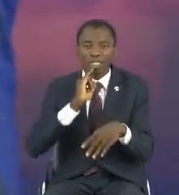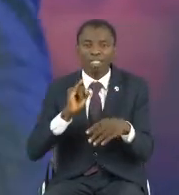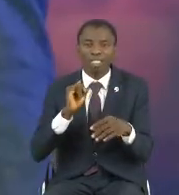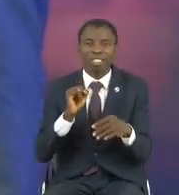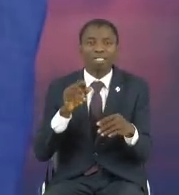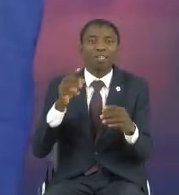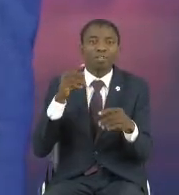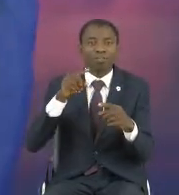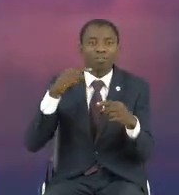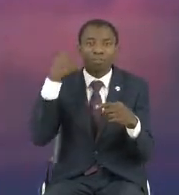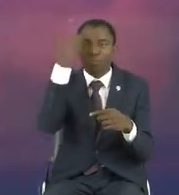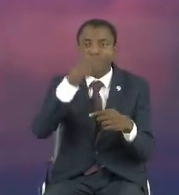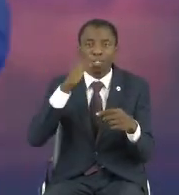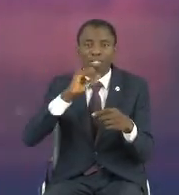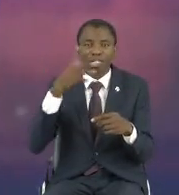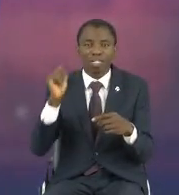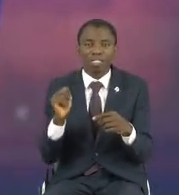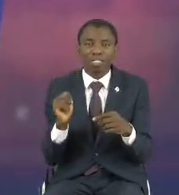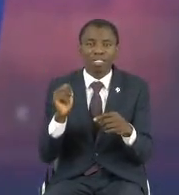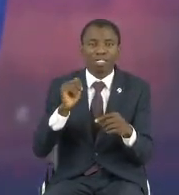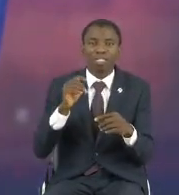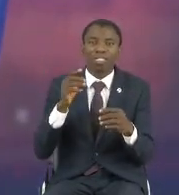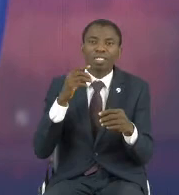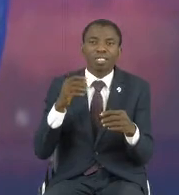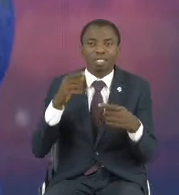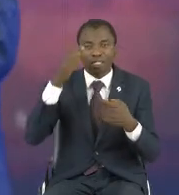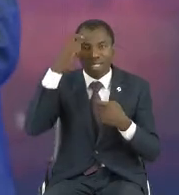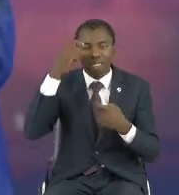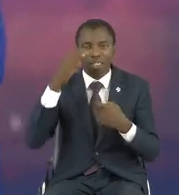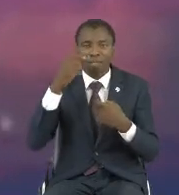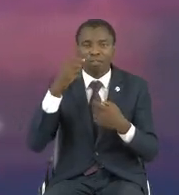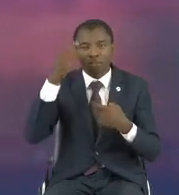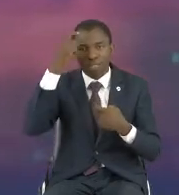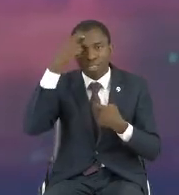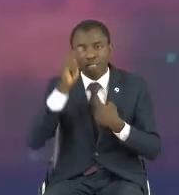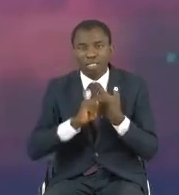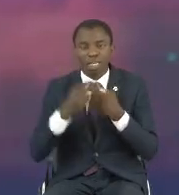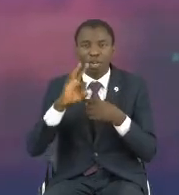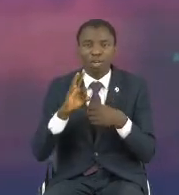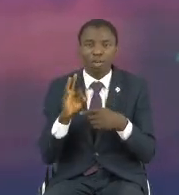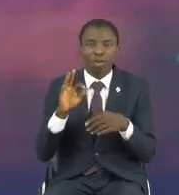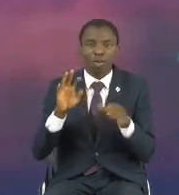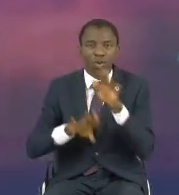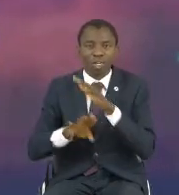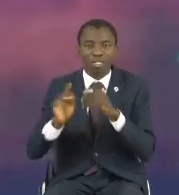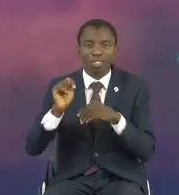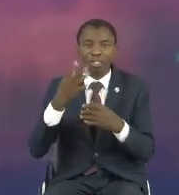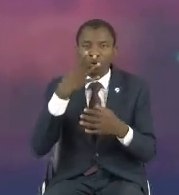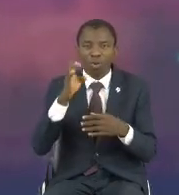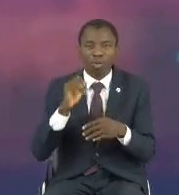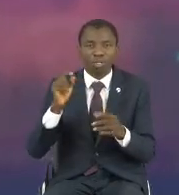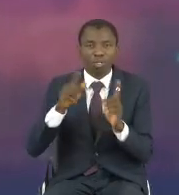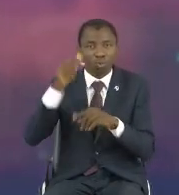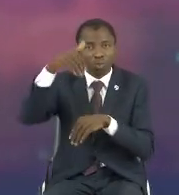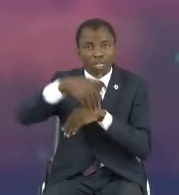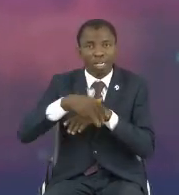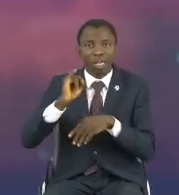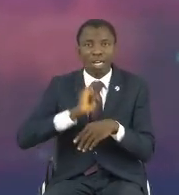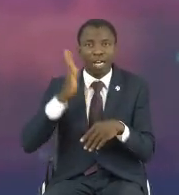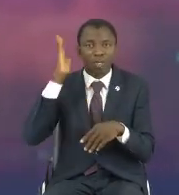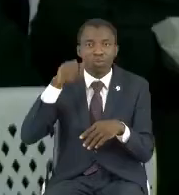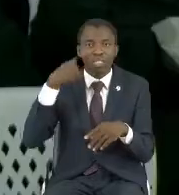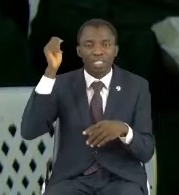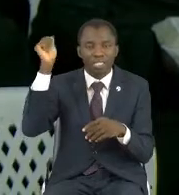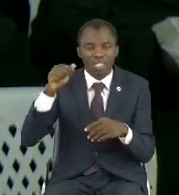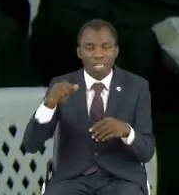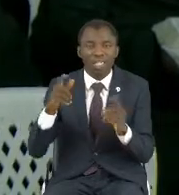of retribution under the curse. And tonight, I will say yes to my